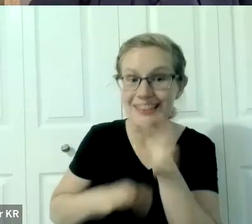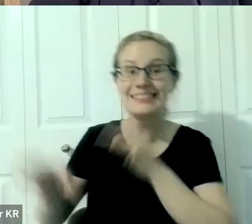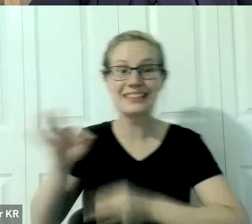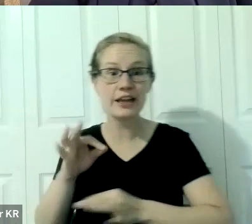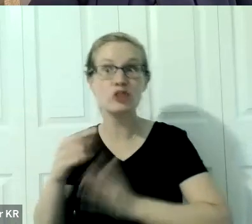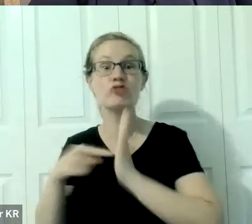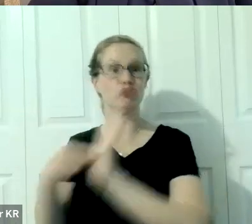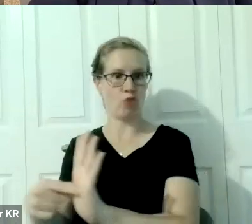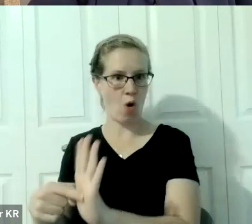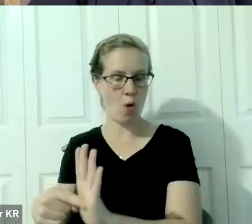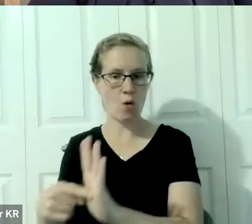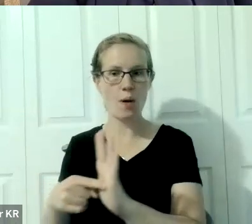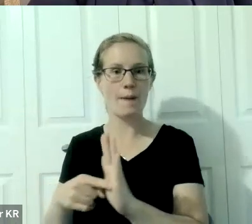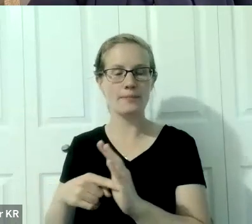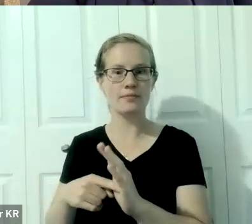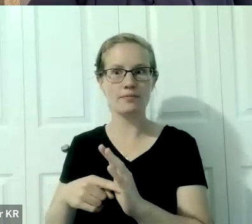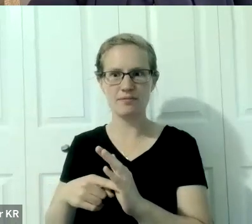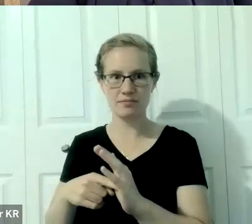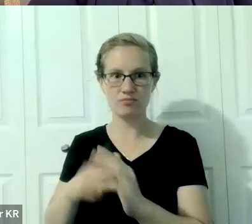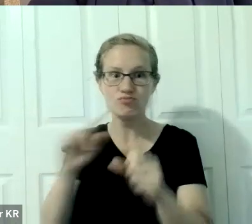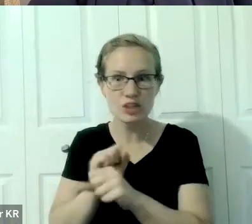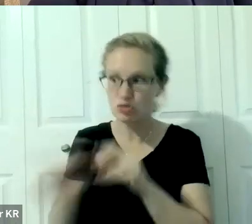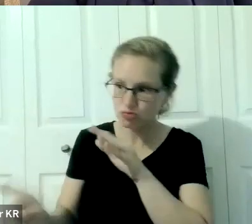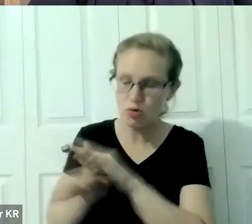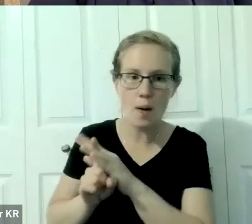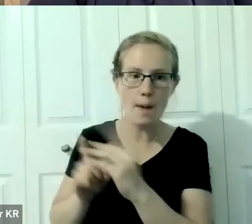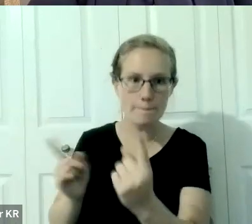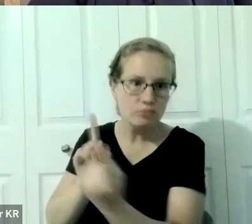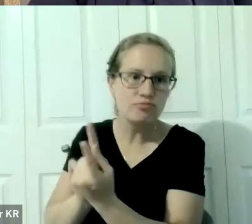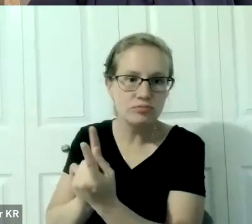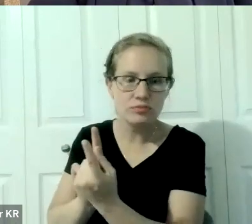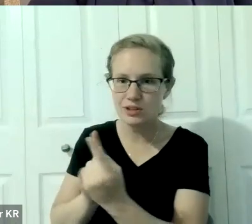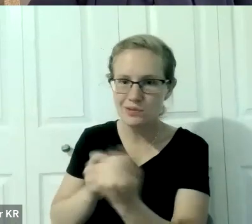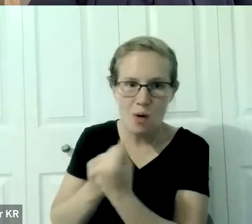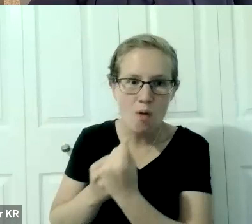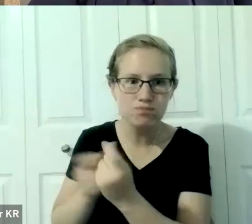them. Being there for people, being present.